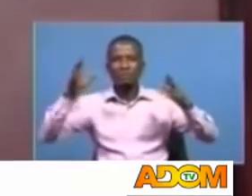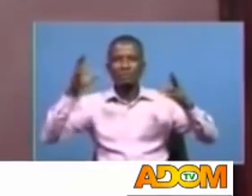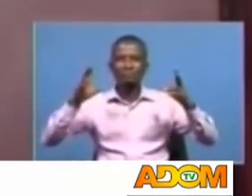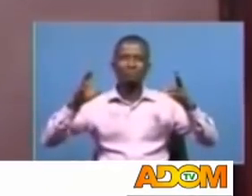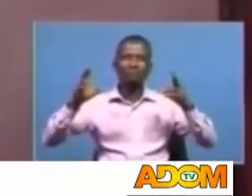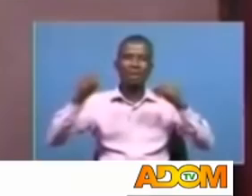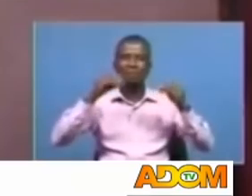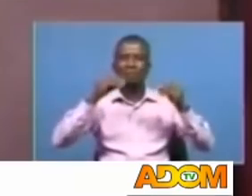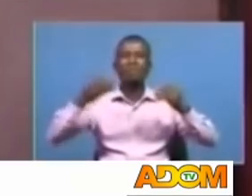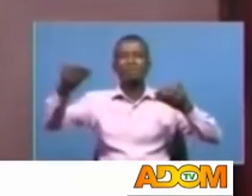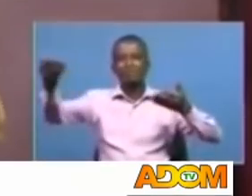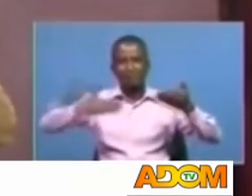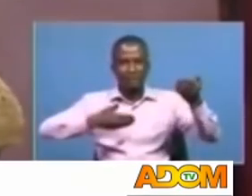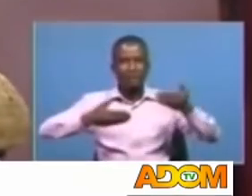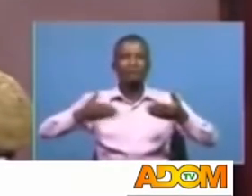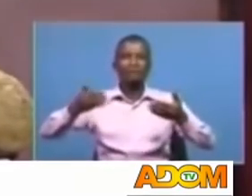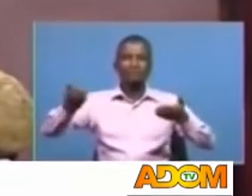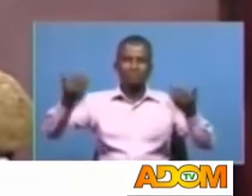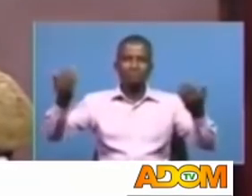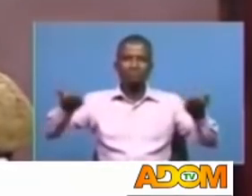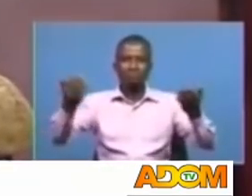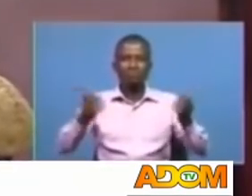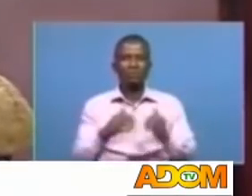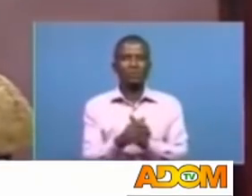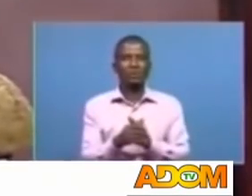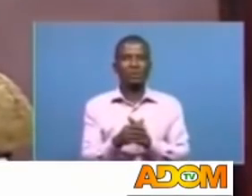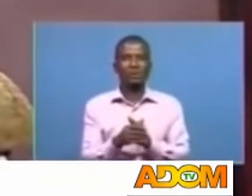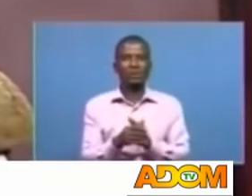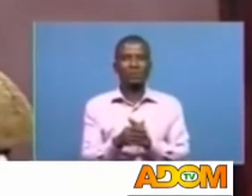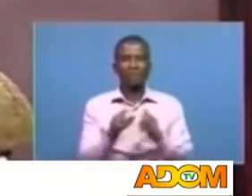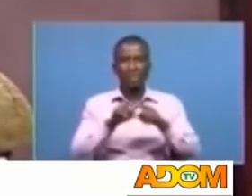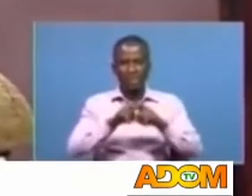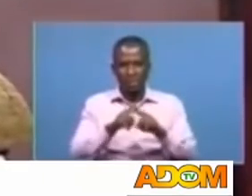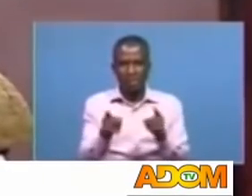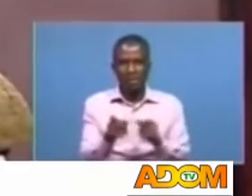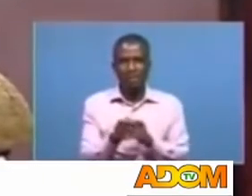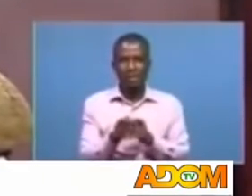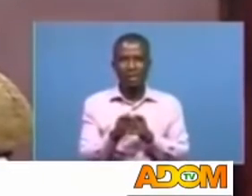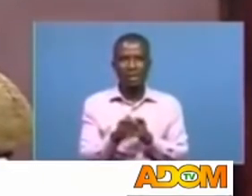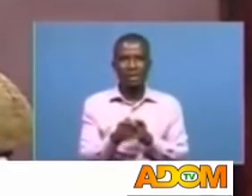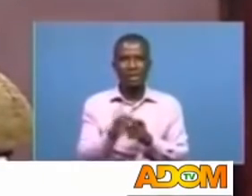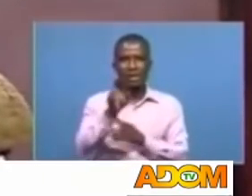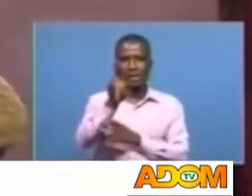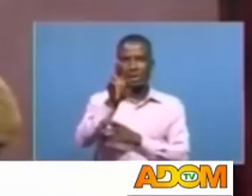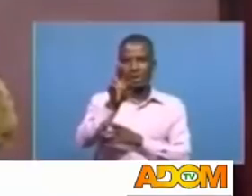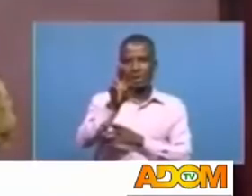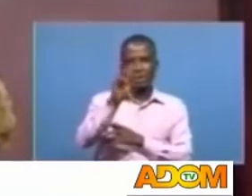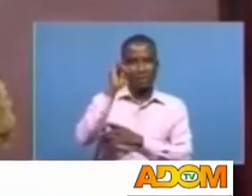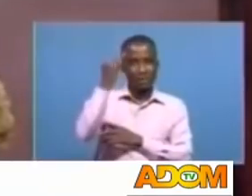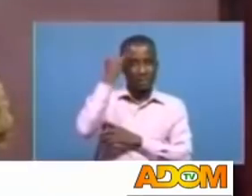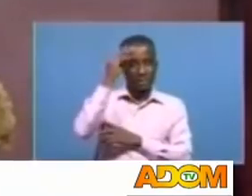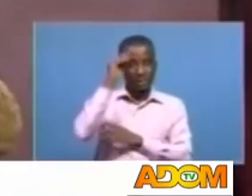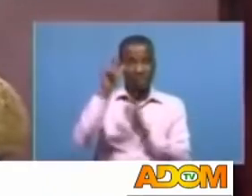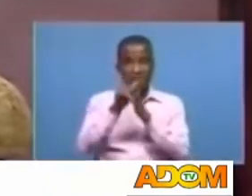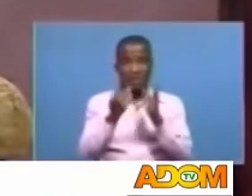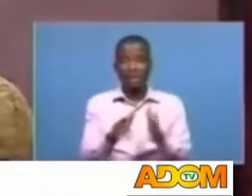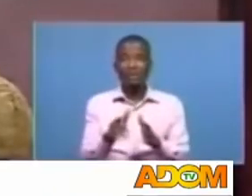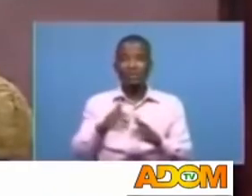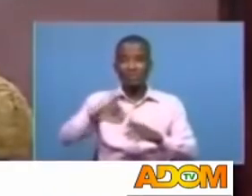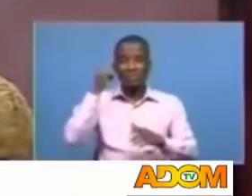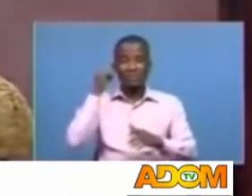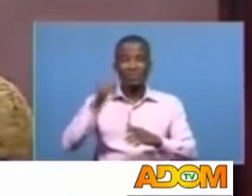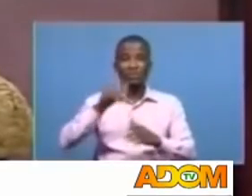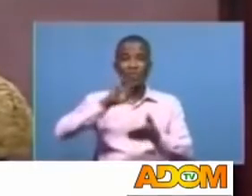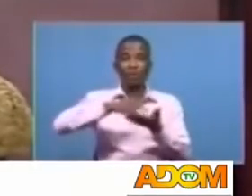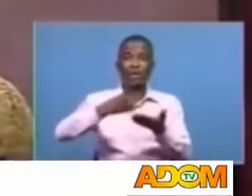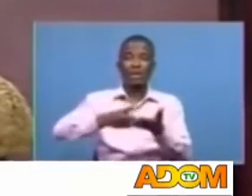the court's order with impunity not to file witness statements at the time they were ordered to.